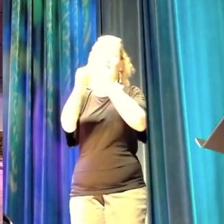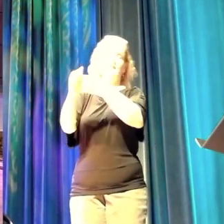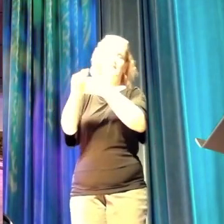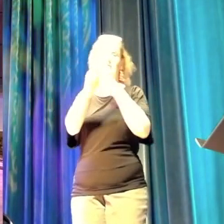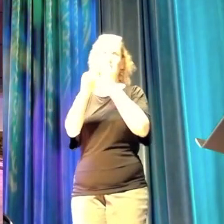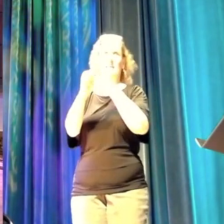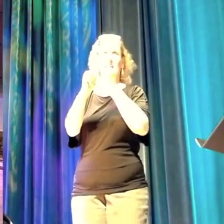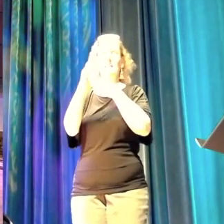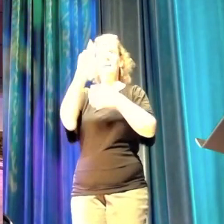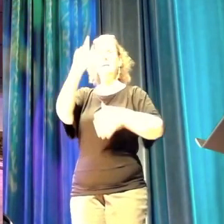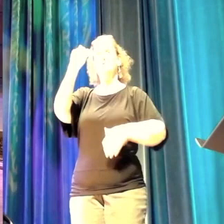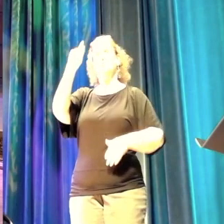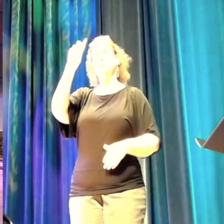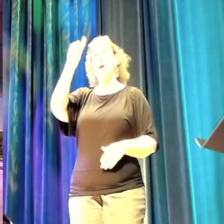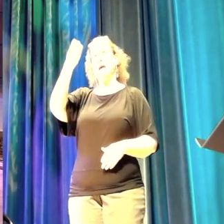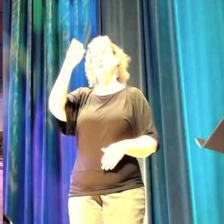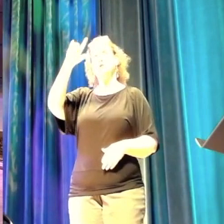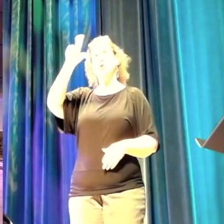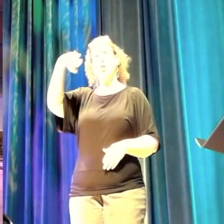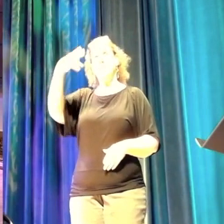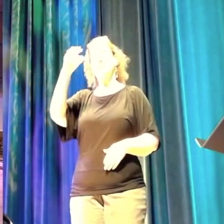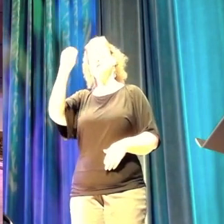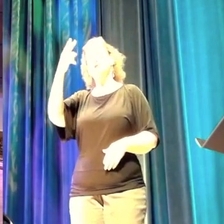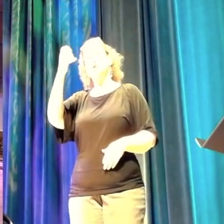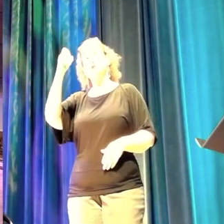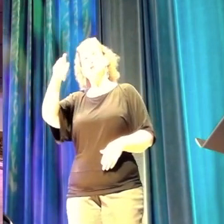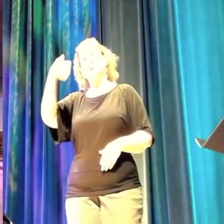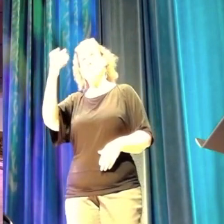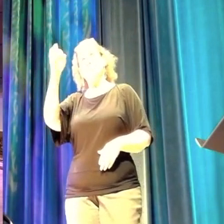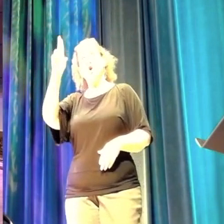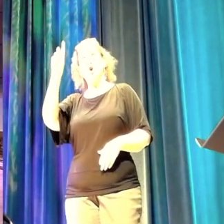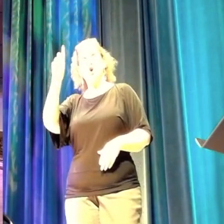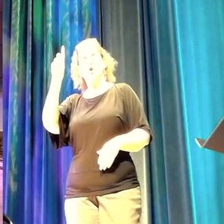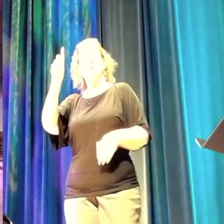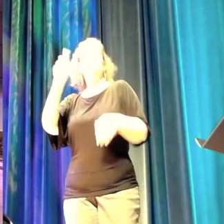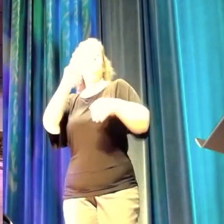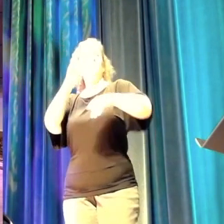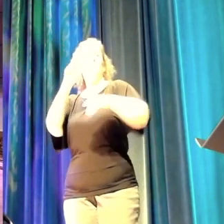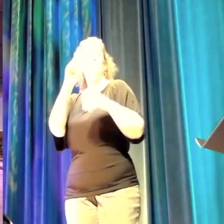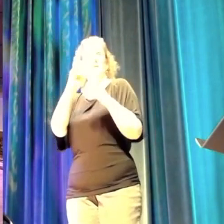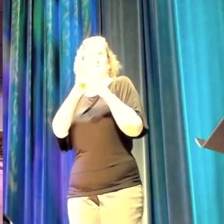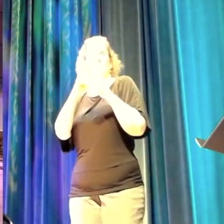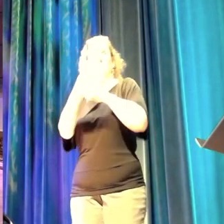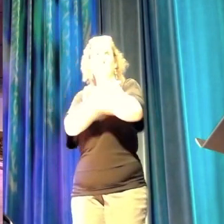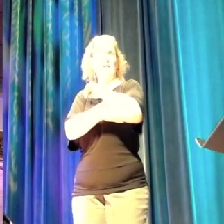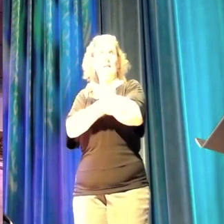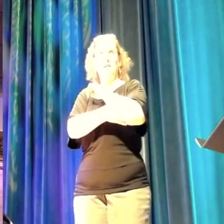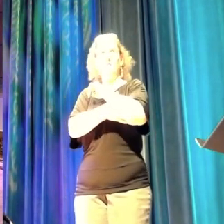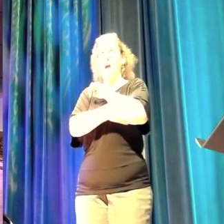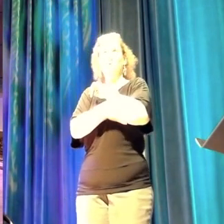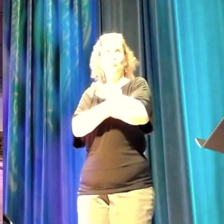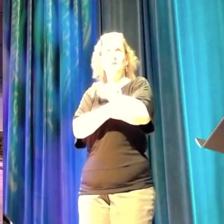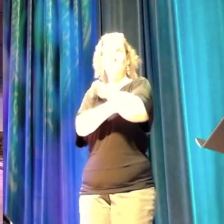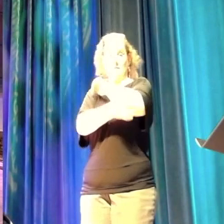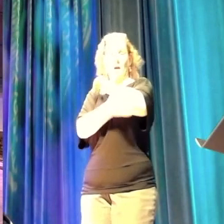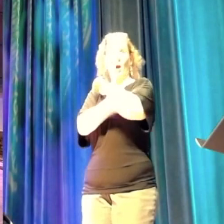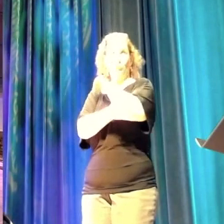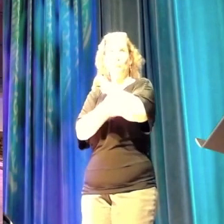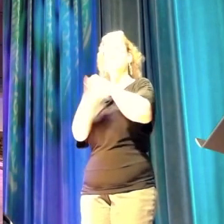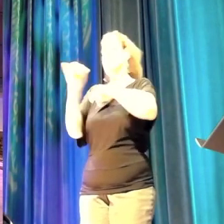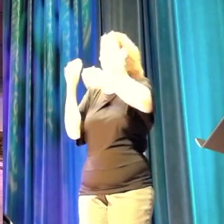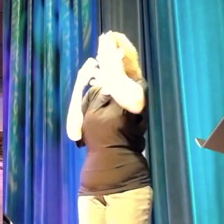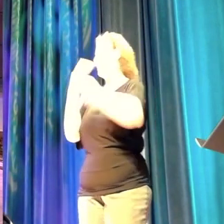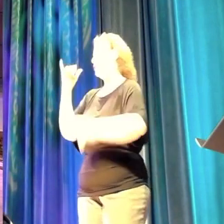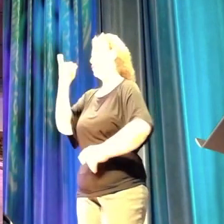Randolph Shepherd programs in the country. And that's thanks to folks like Joe Helm, who used to be with the department,